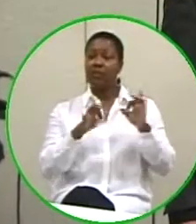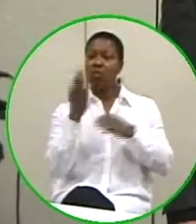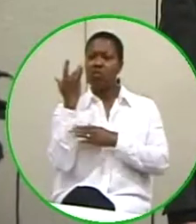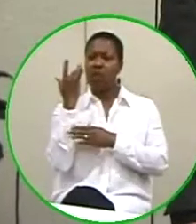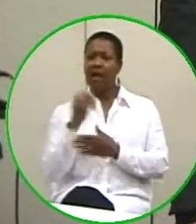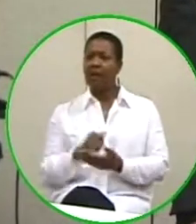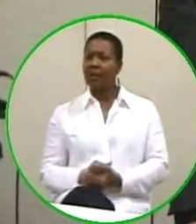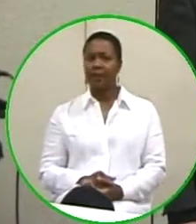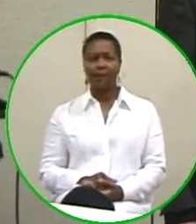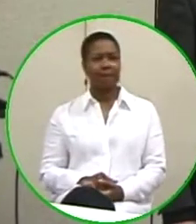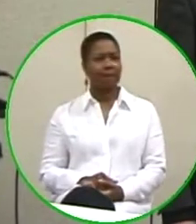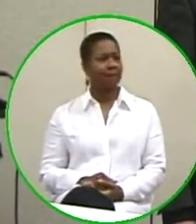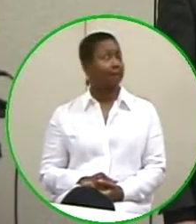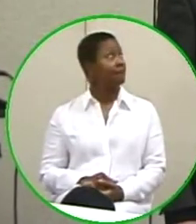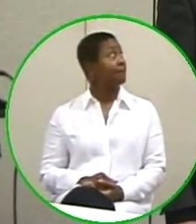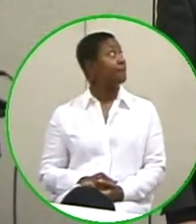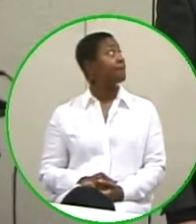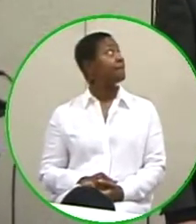matter?